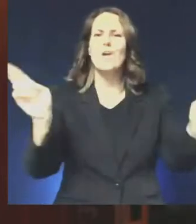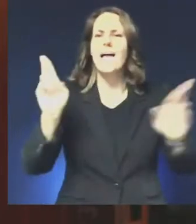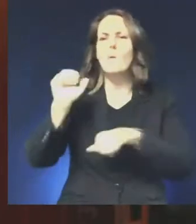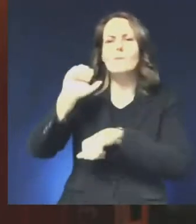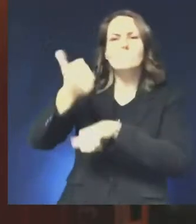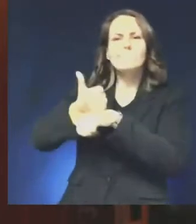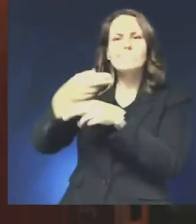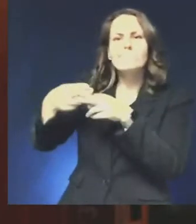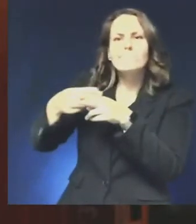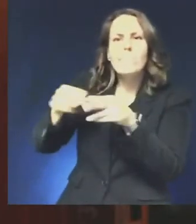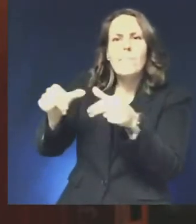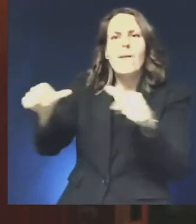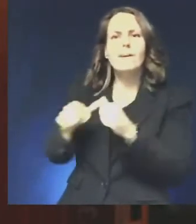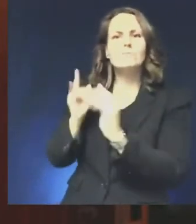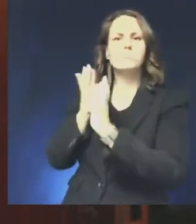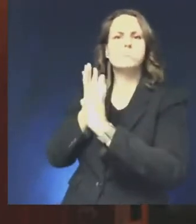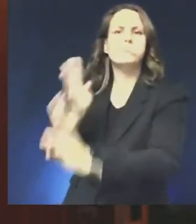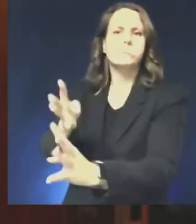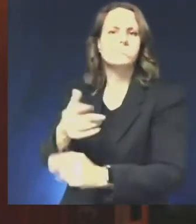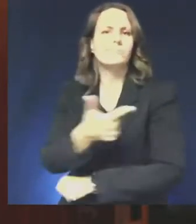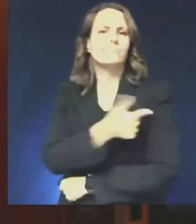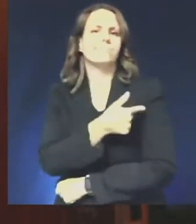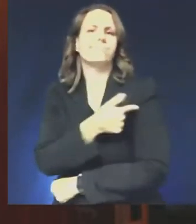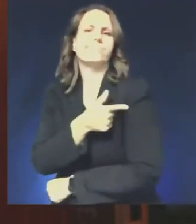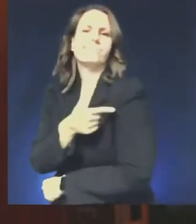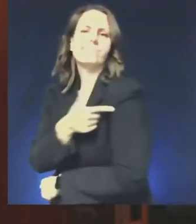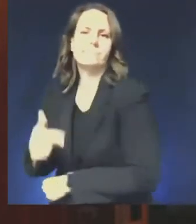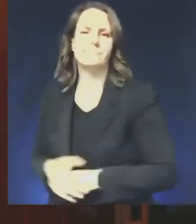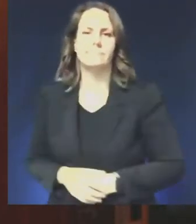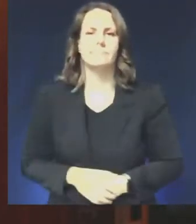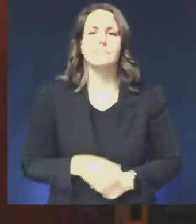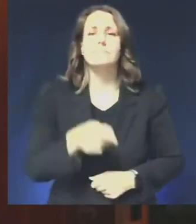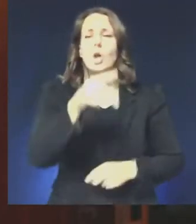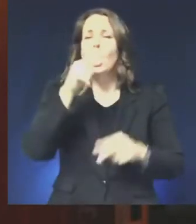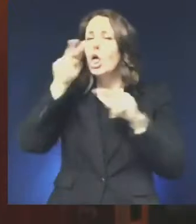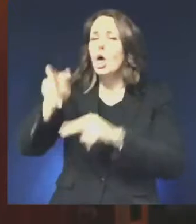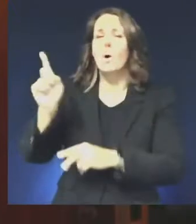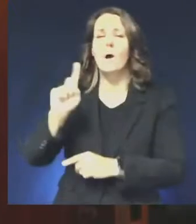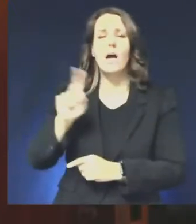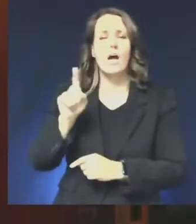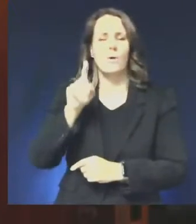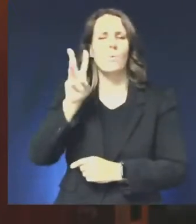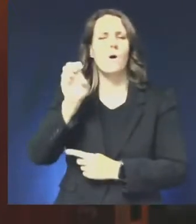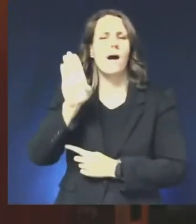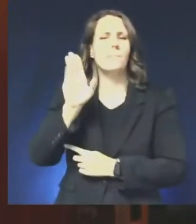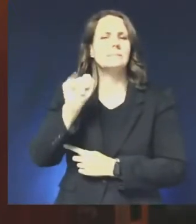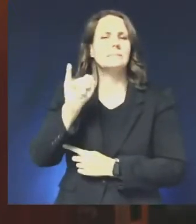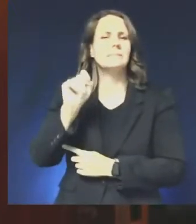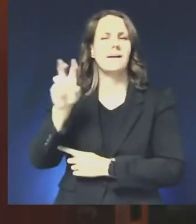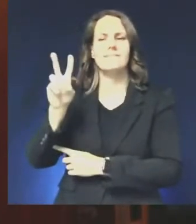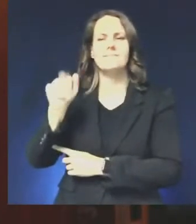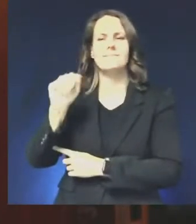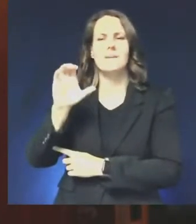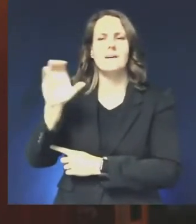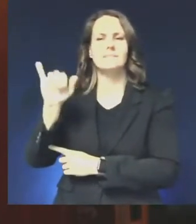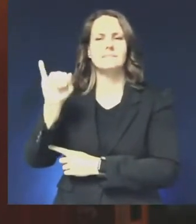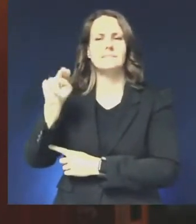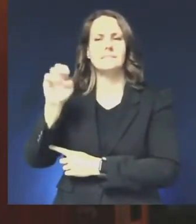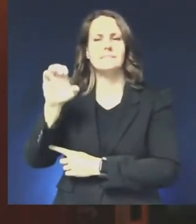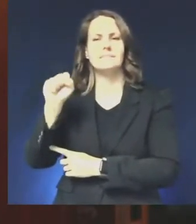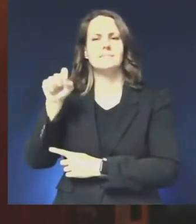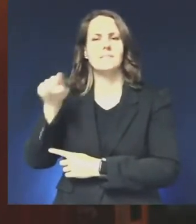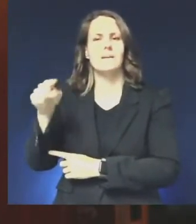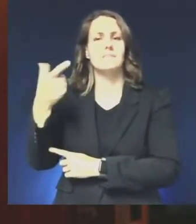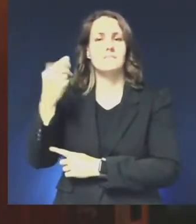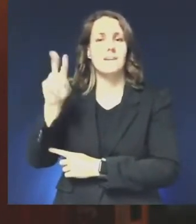to vaccines.gov and find your shot today. And take a friend or a loved one with you to